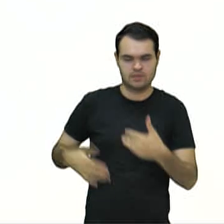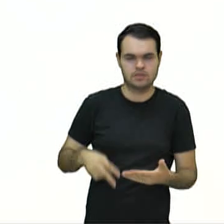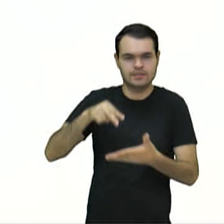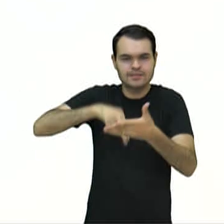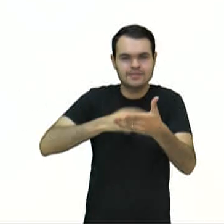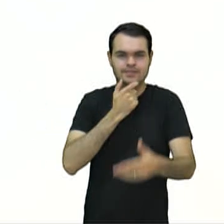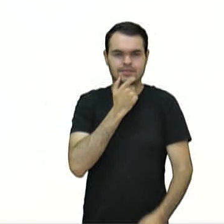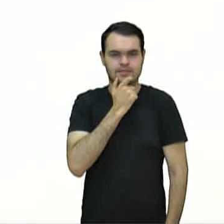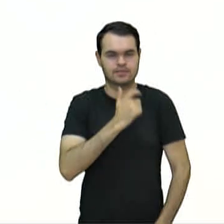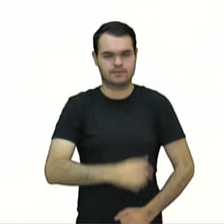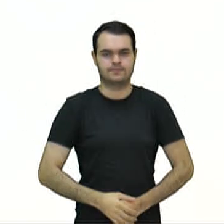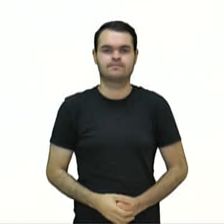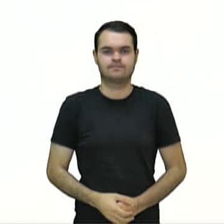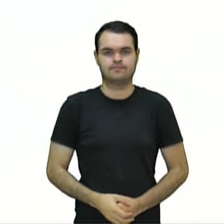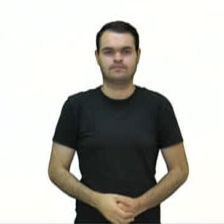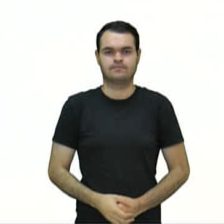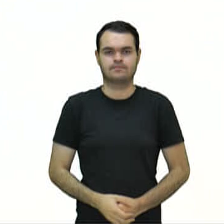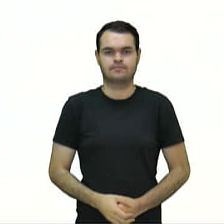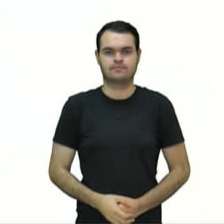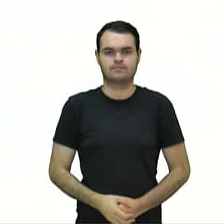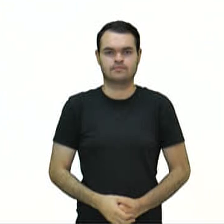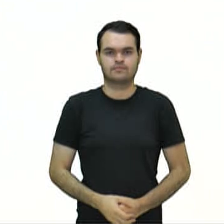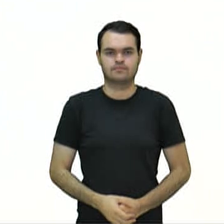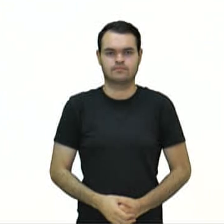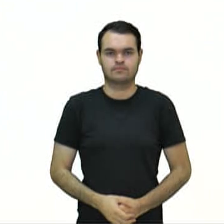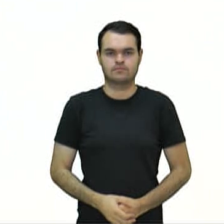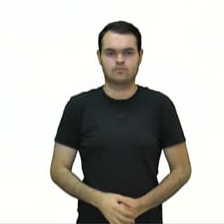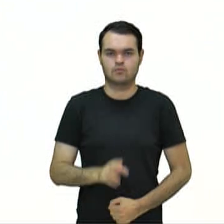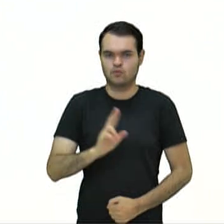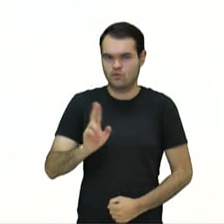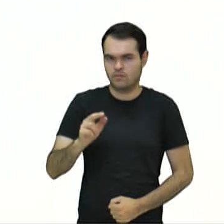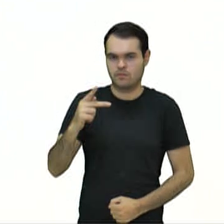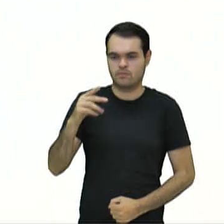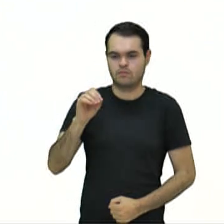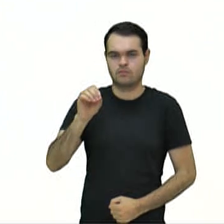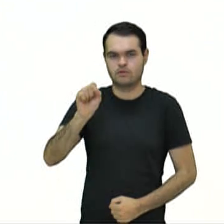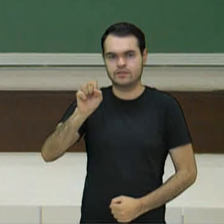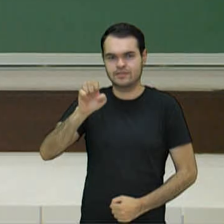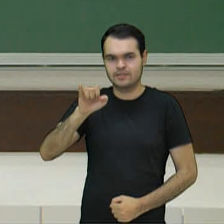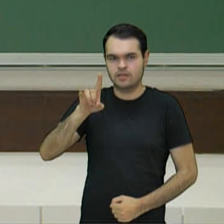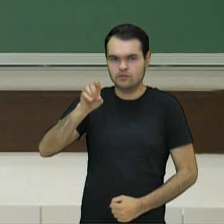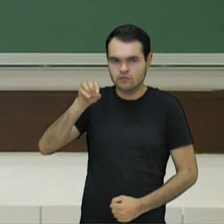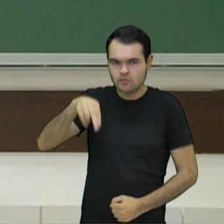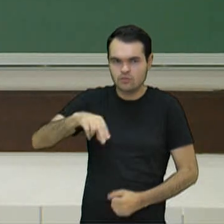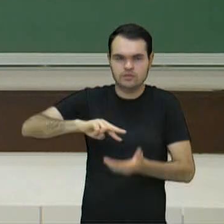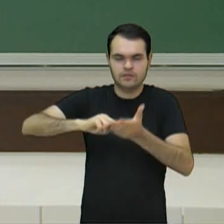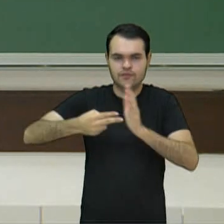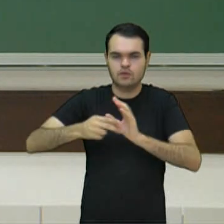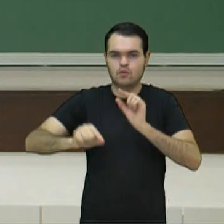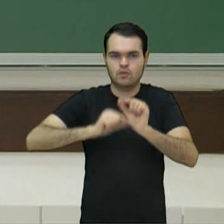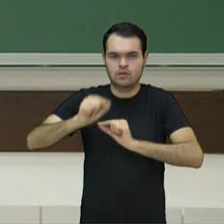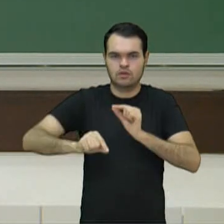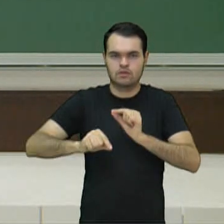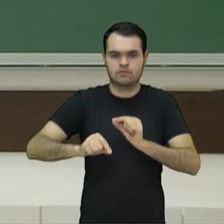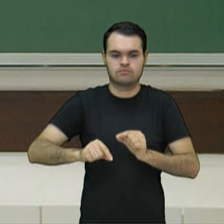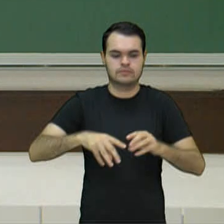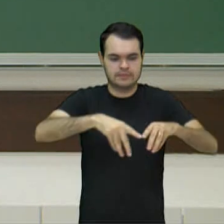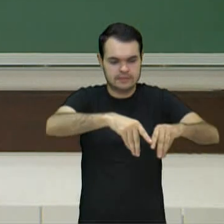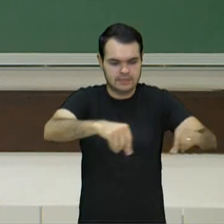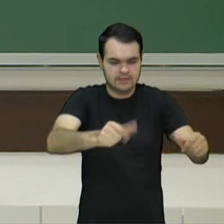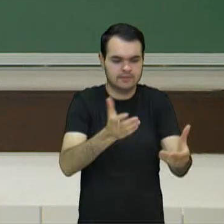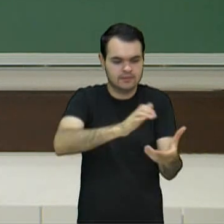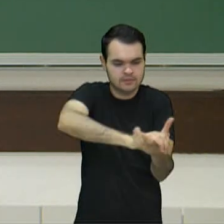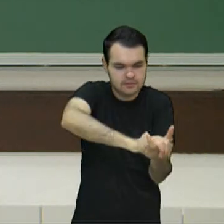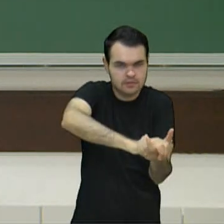earth or lord of the earth. Então, o nome Poseidon pode ser ou esposo da terra